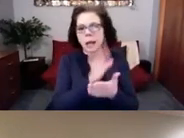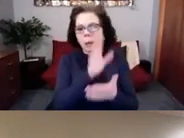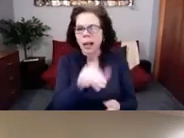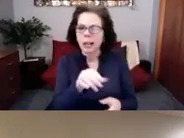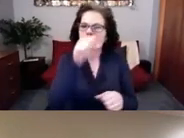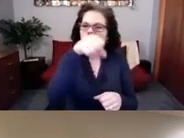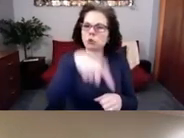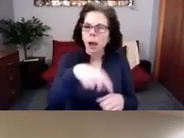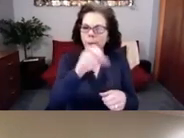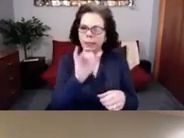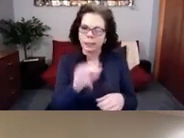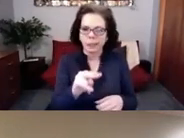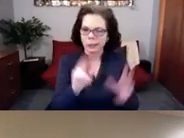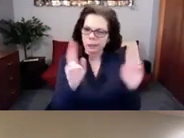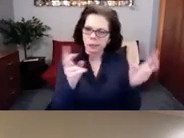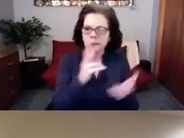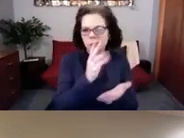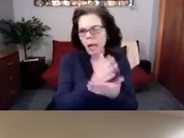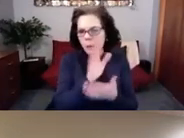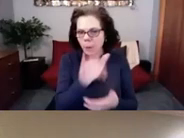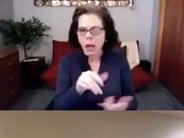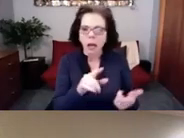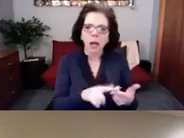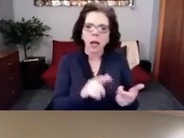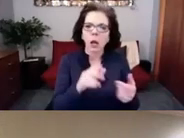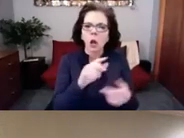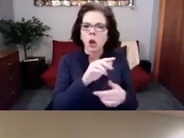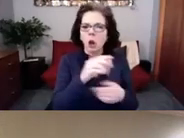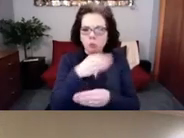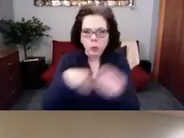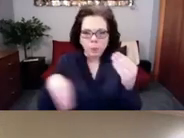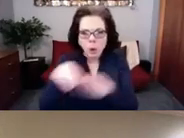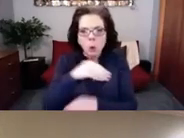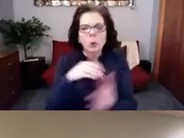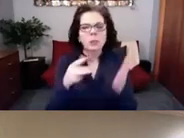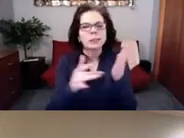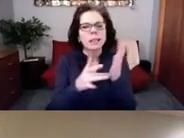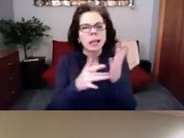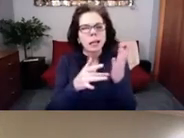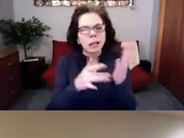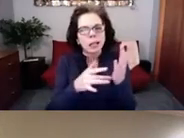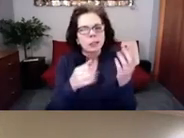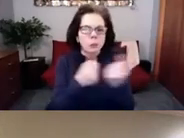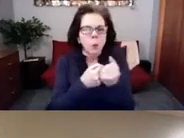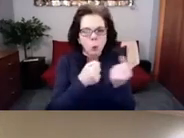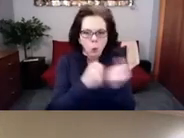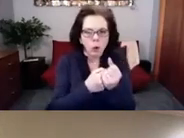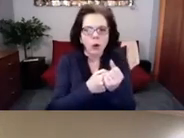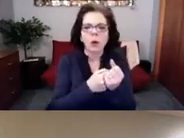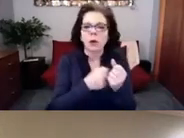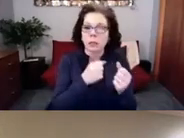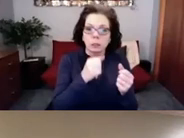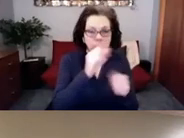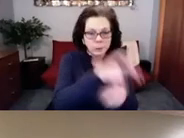tent service that rotates around the city to different schools each day at